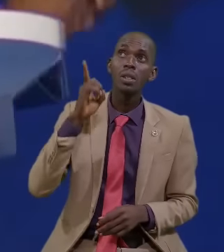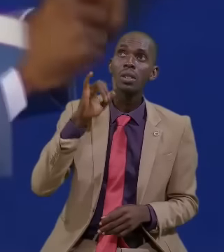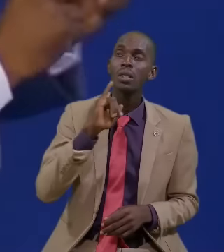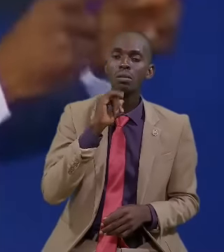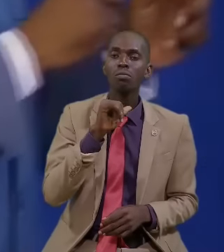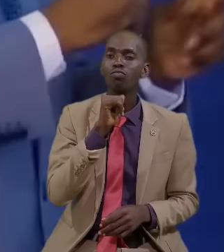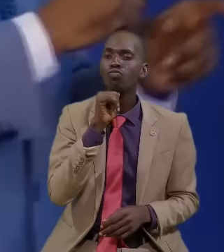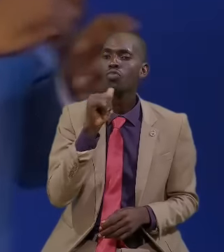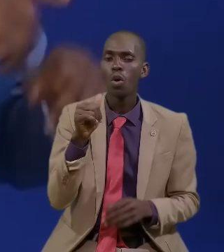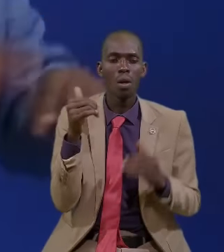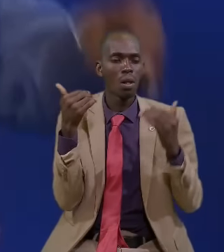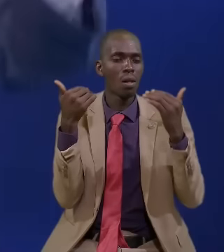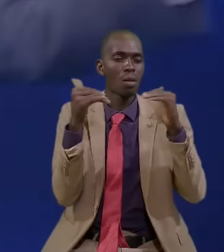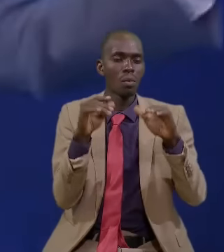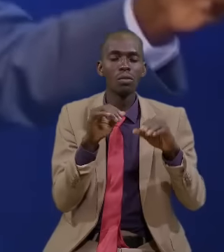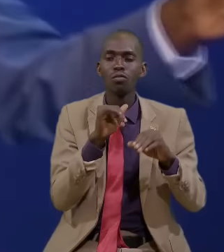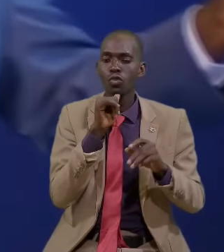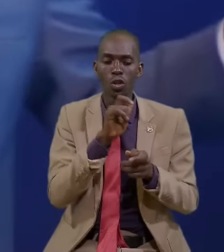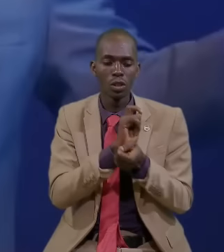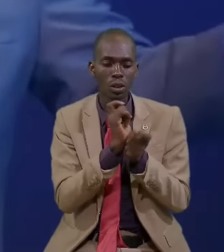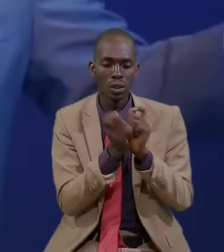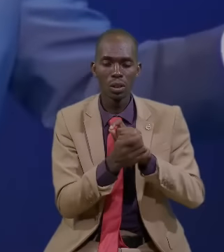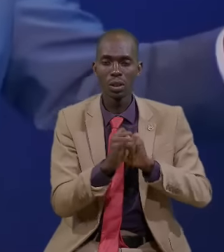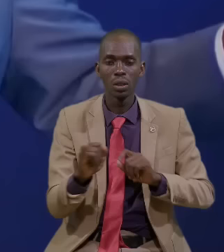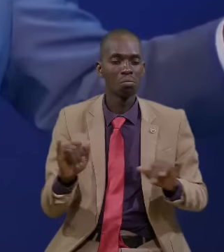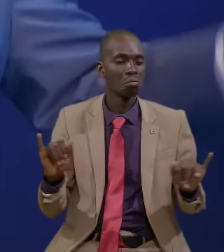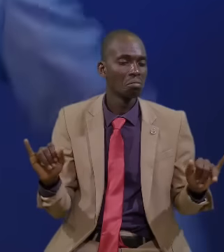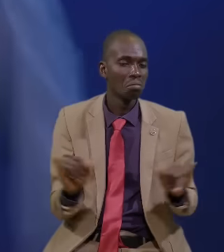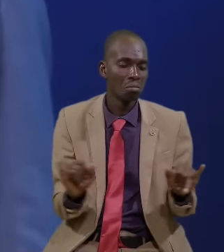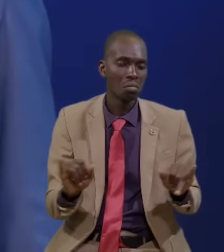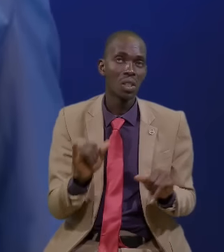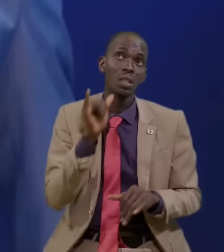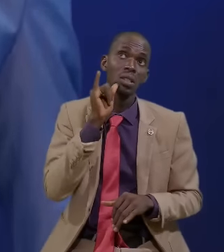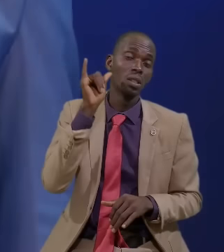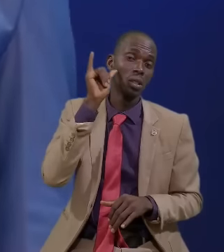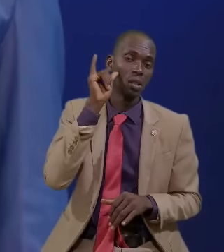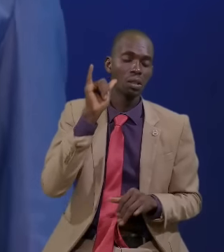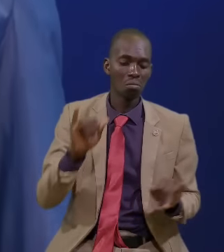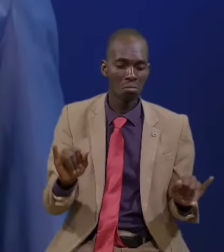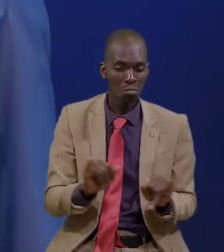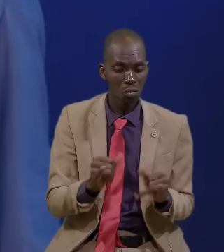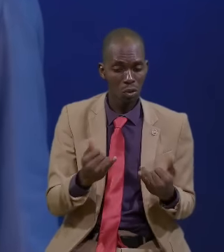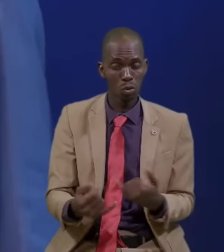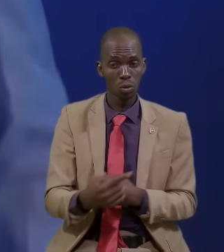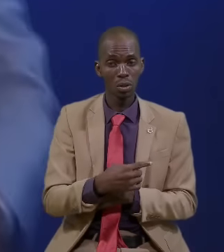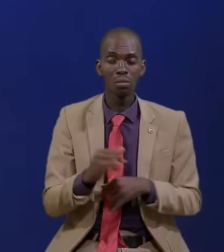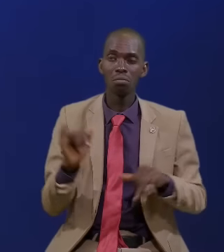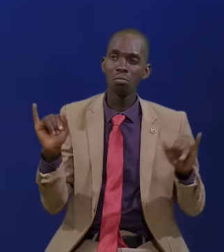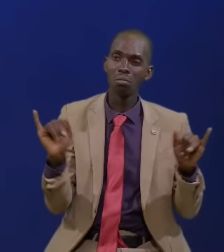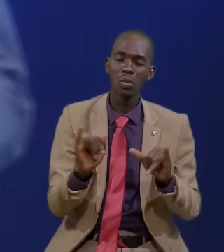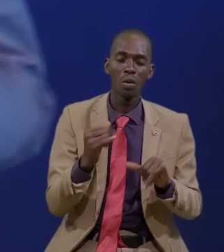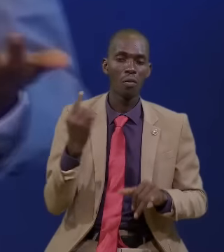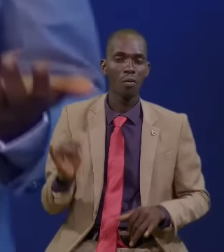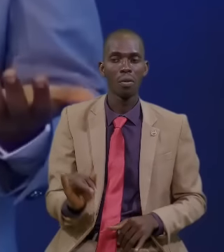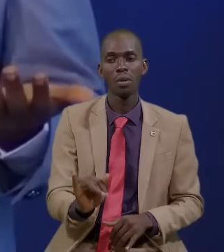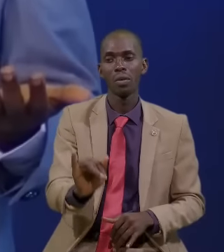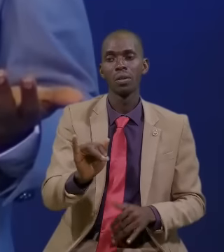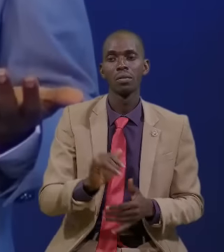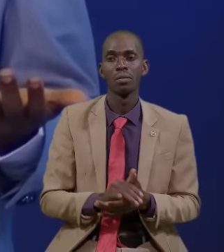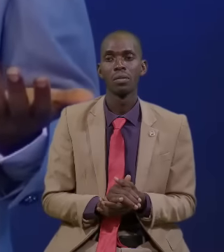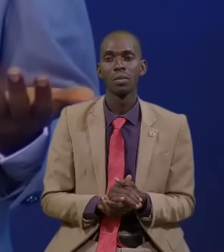the unchanging Christ, the same yesterday and today and forever. What did